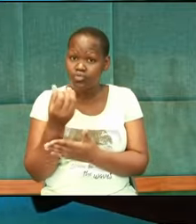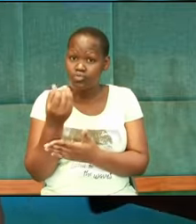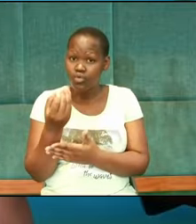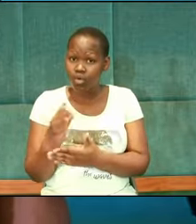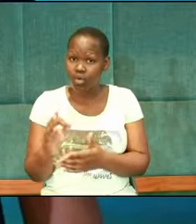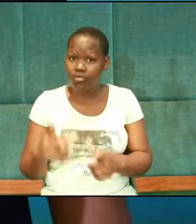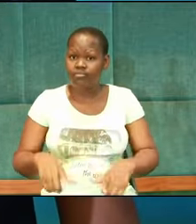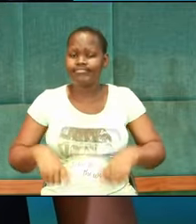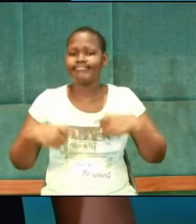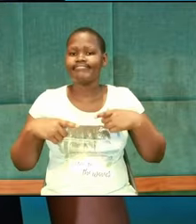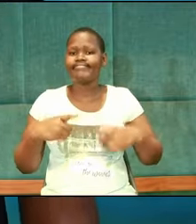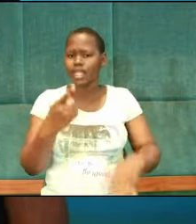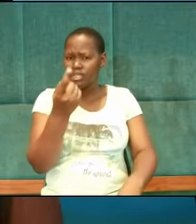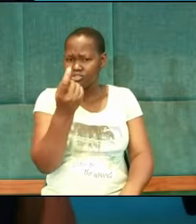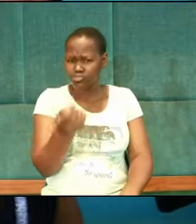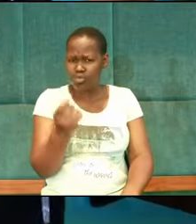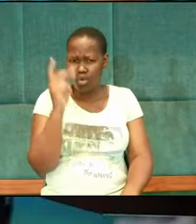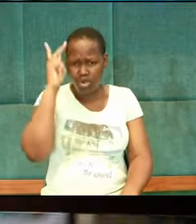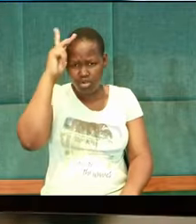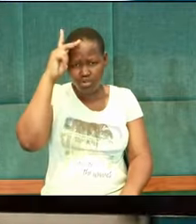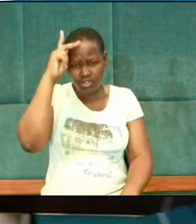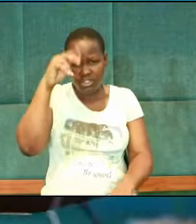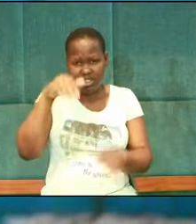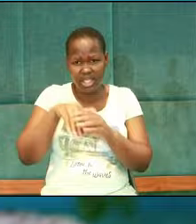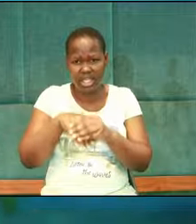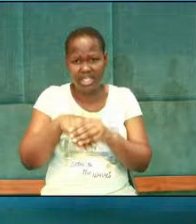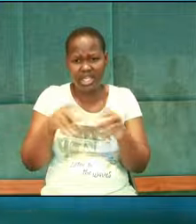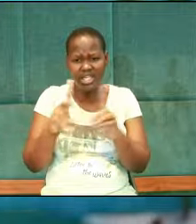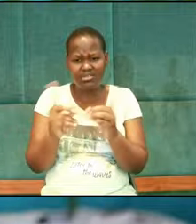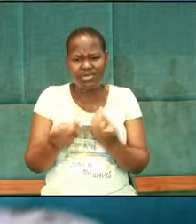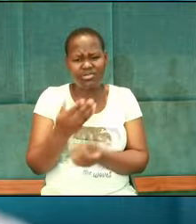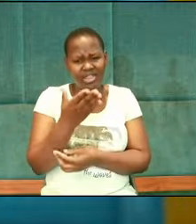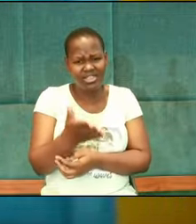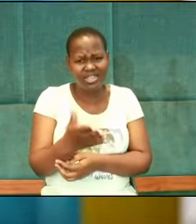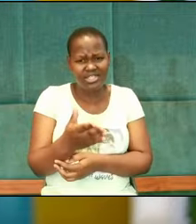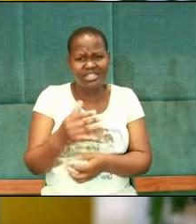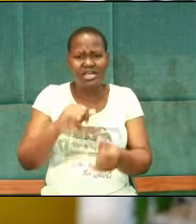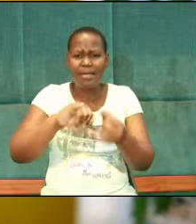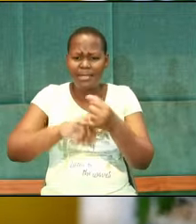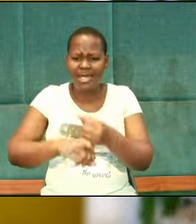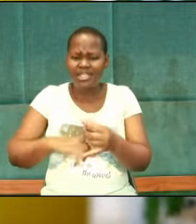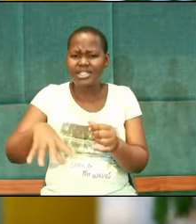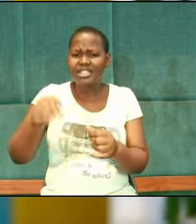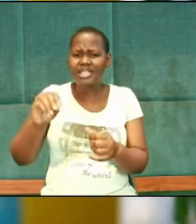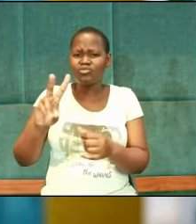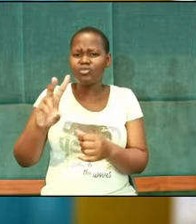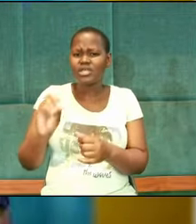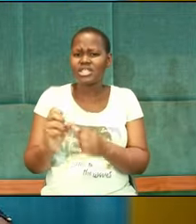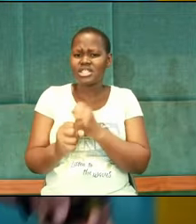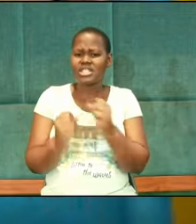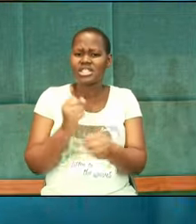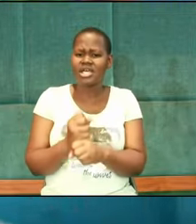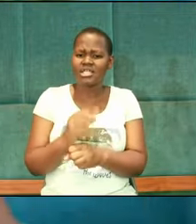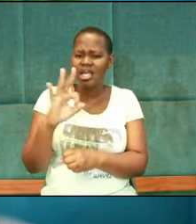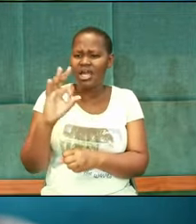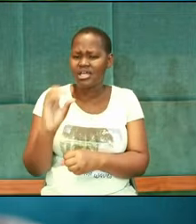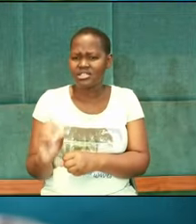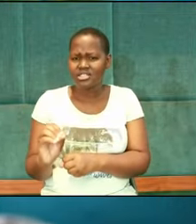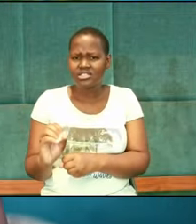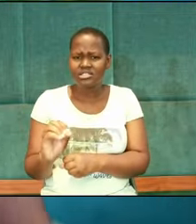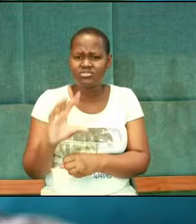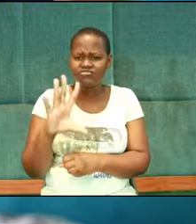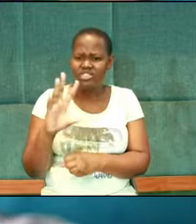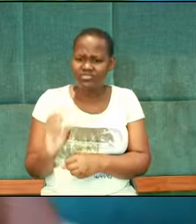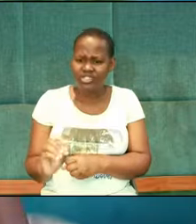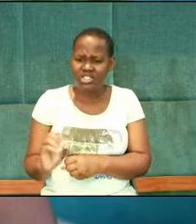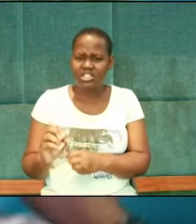Minimum knowledge in this department. Listen, marriage takes 20 years, 30 years, 50 years, 80